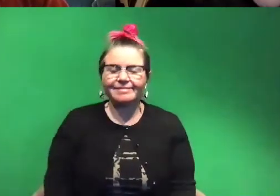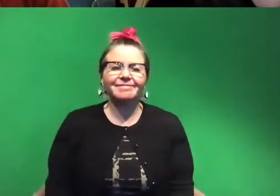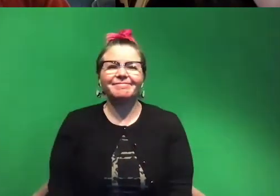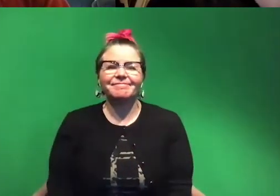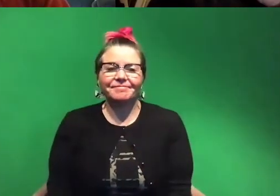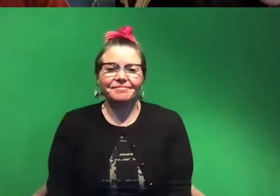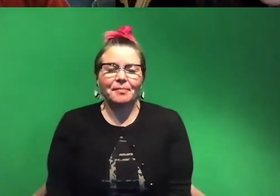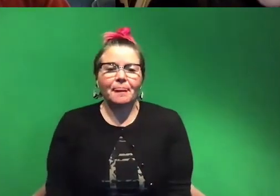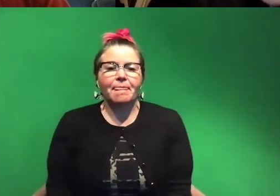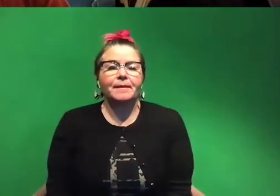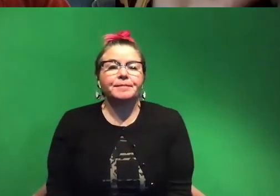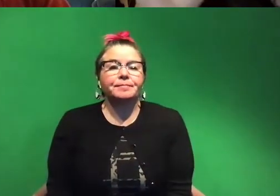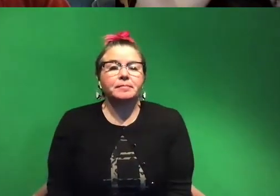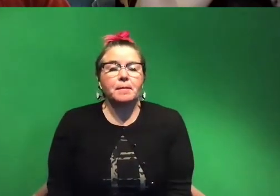is.